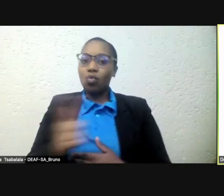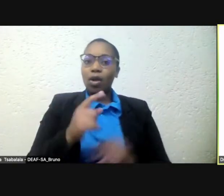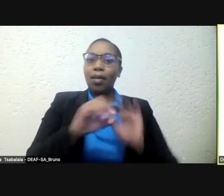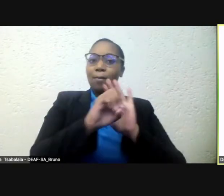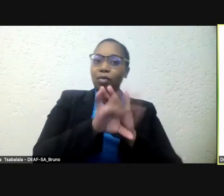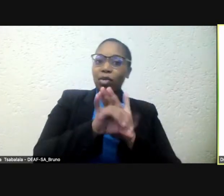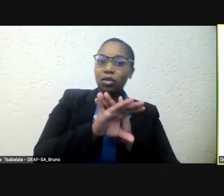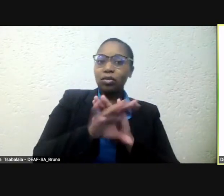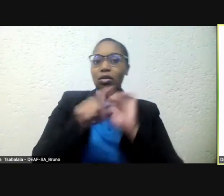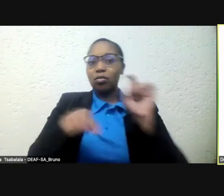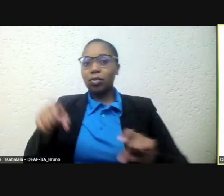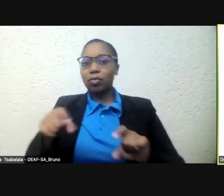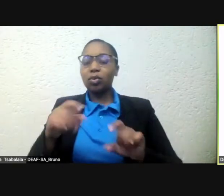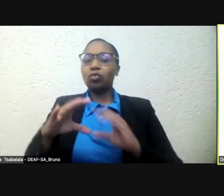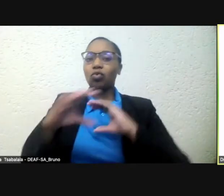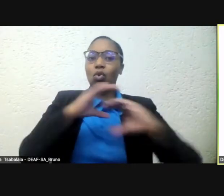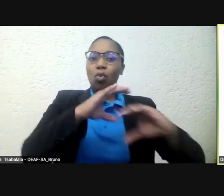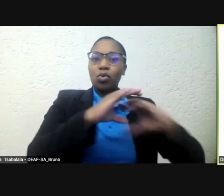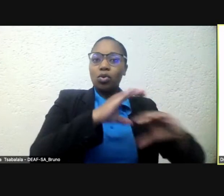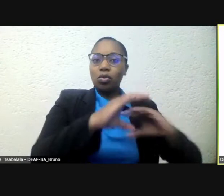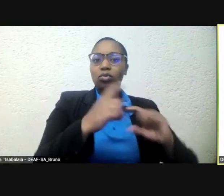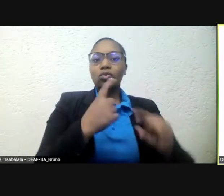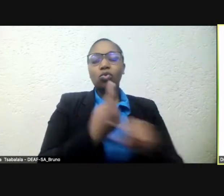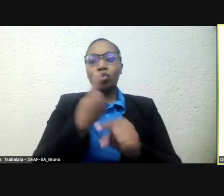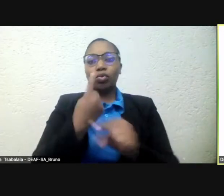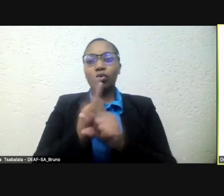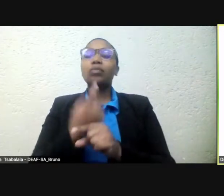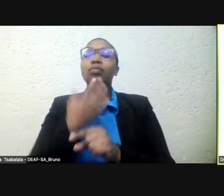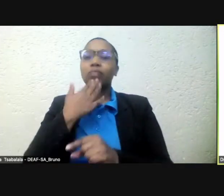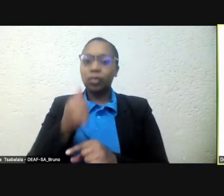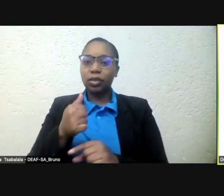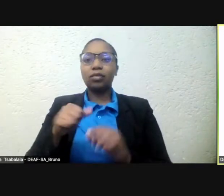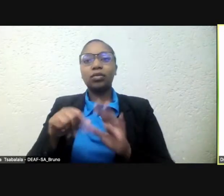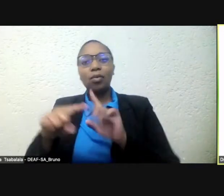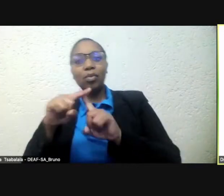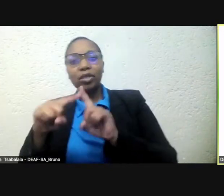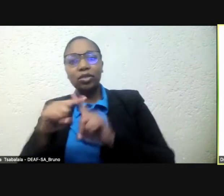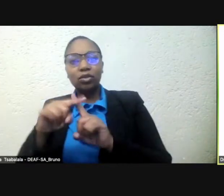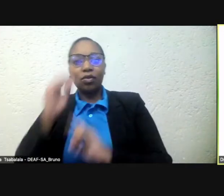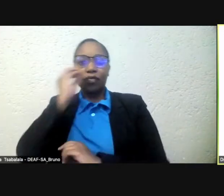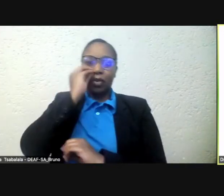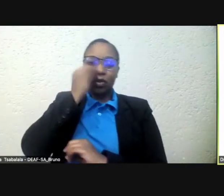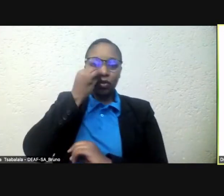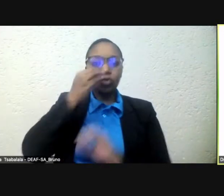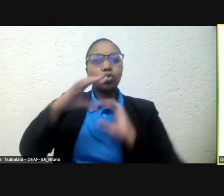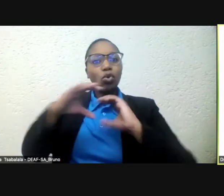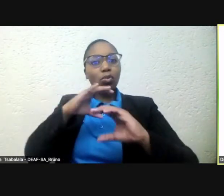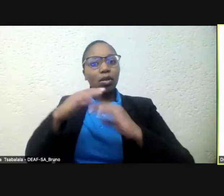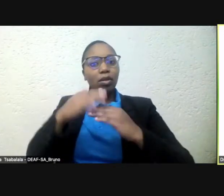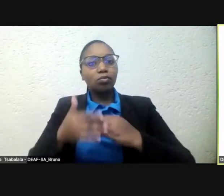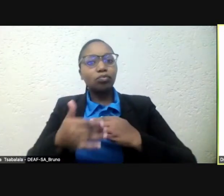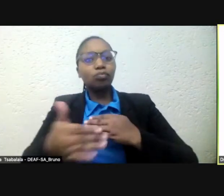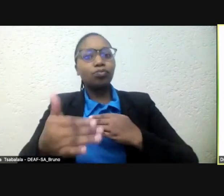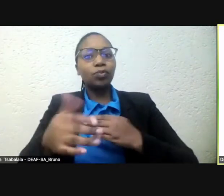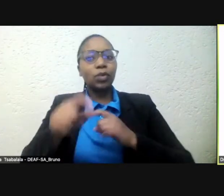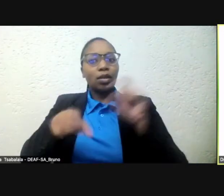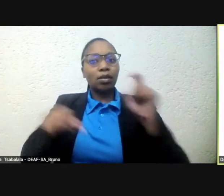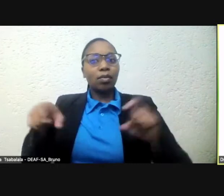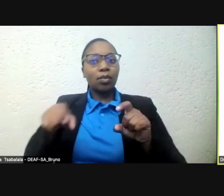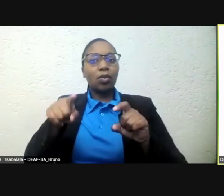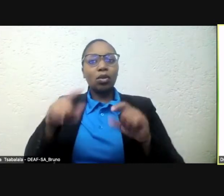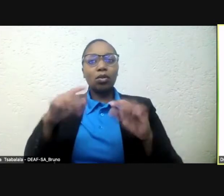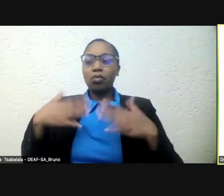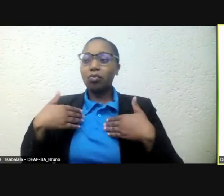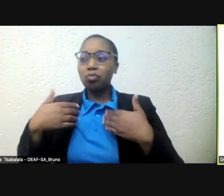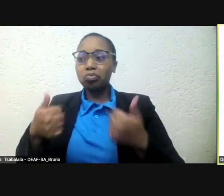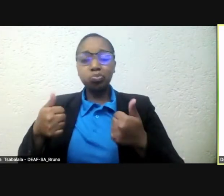are really indebted to you. Let's communicate positive news. Let's communicate to the people in terms of the public health measures,